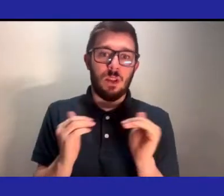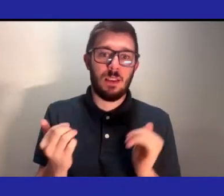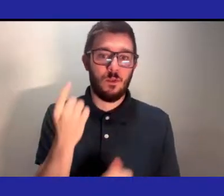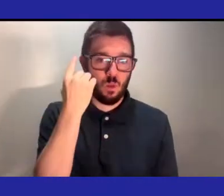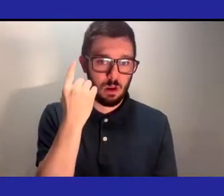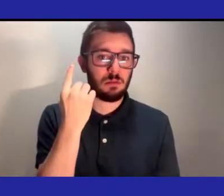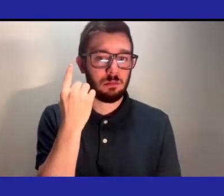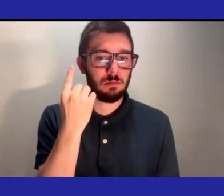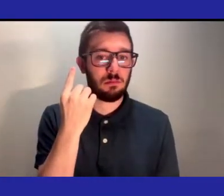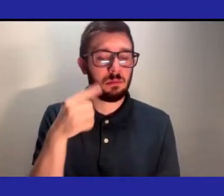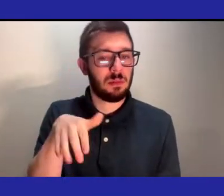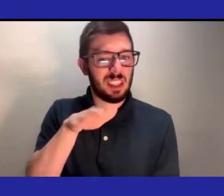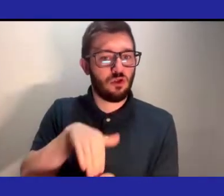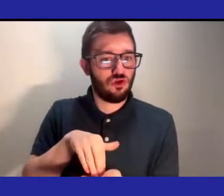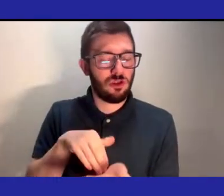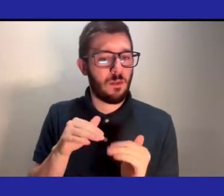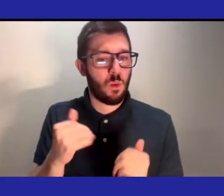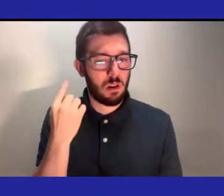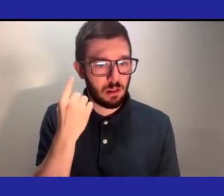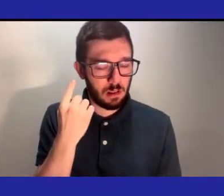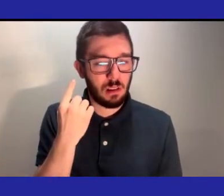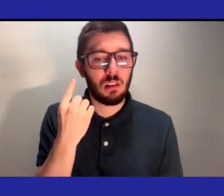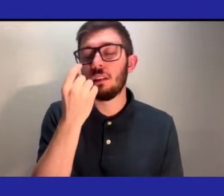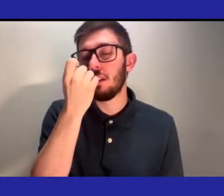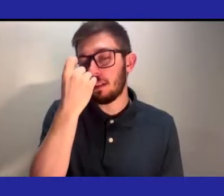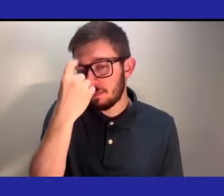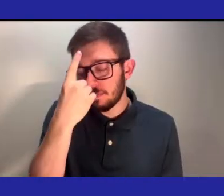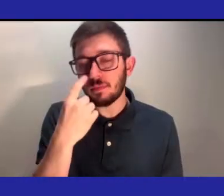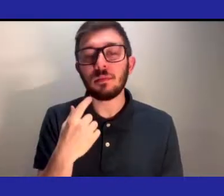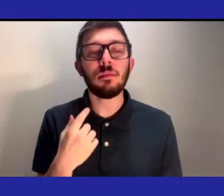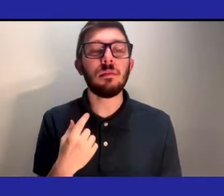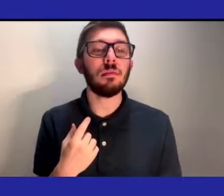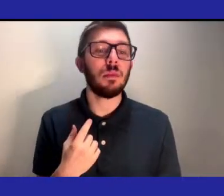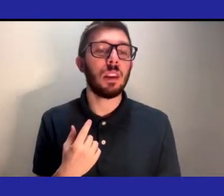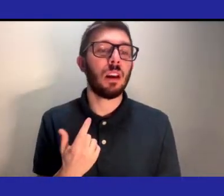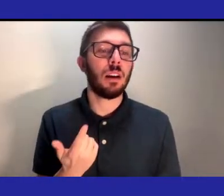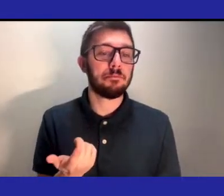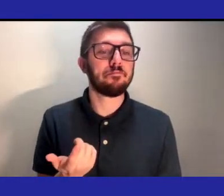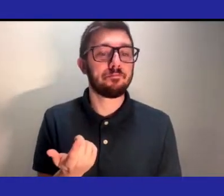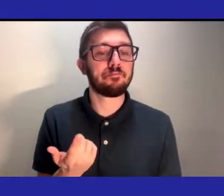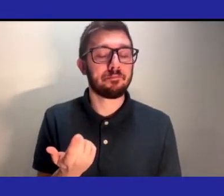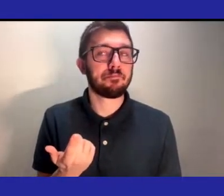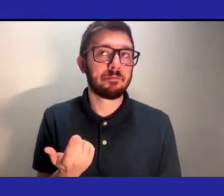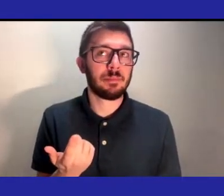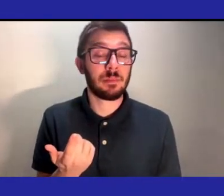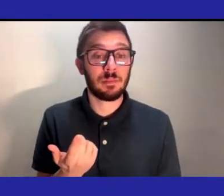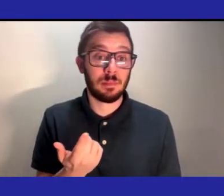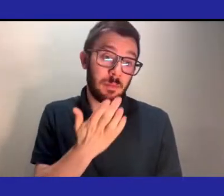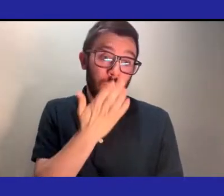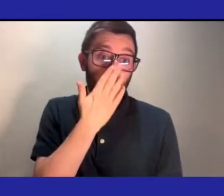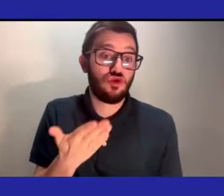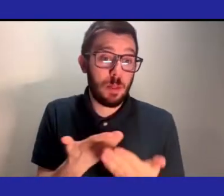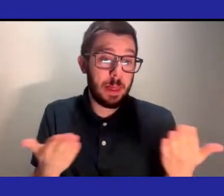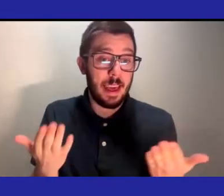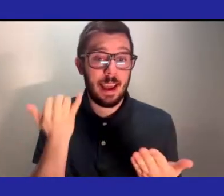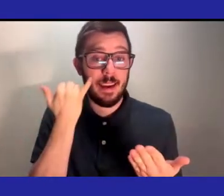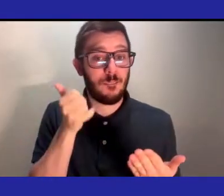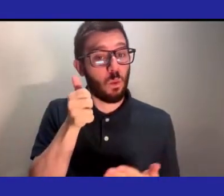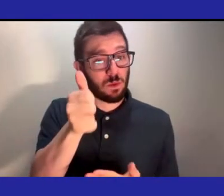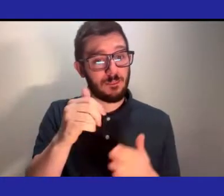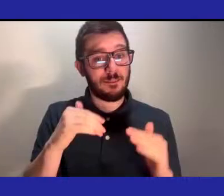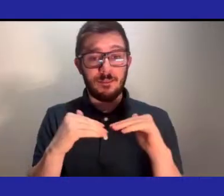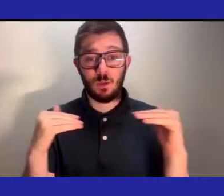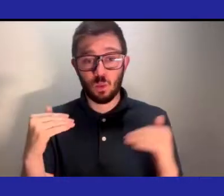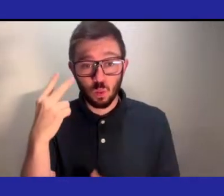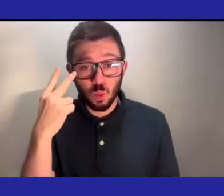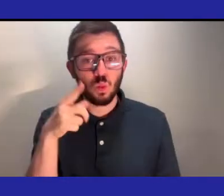but you know, it's certainly a good thing if you're a level 2 center and you're able to